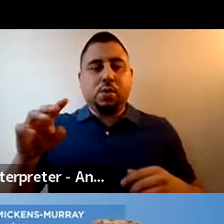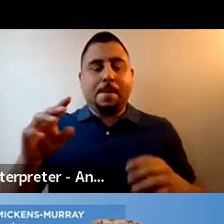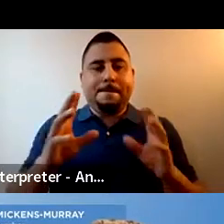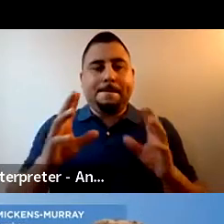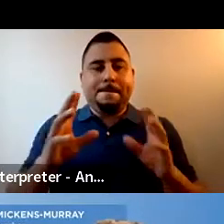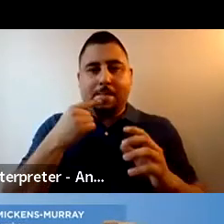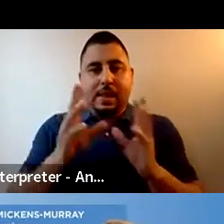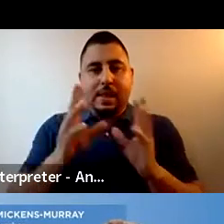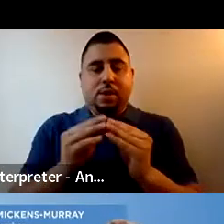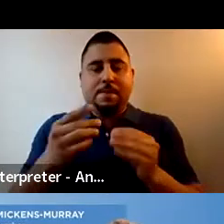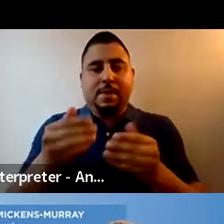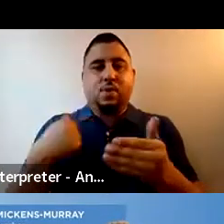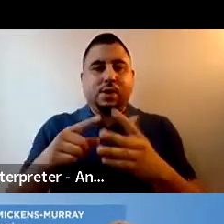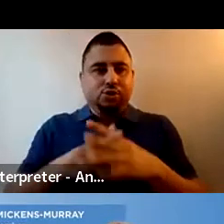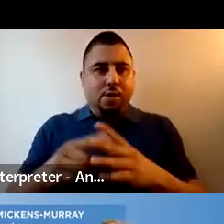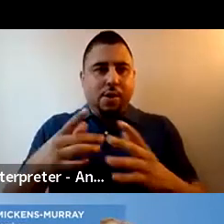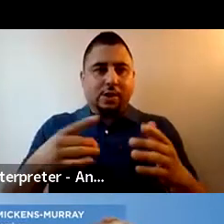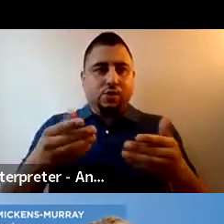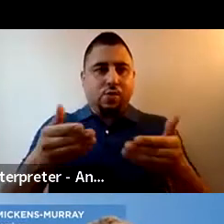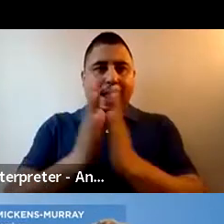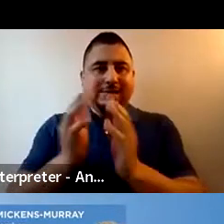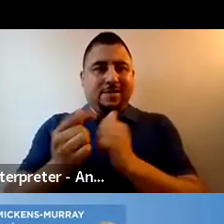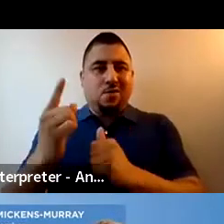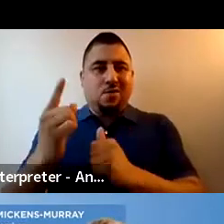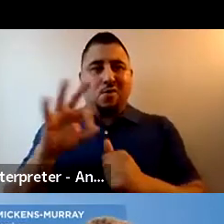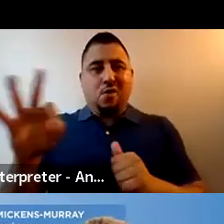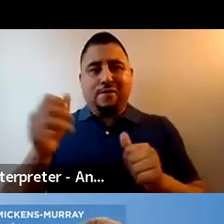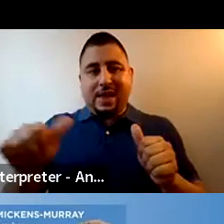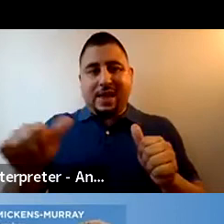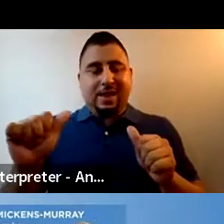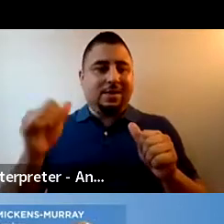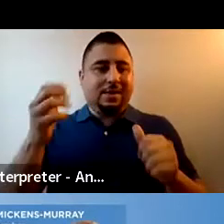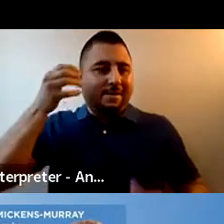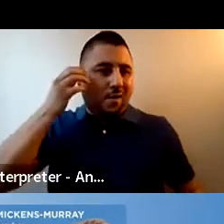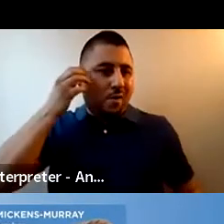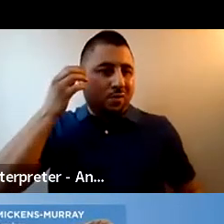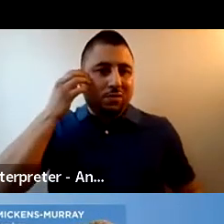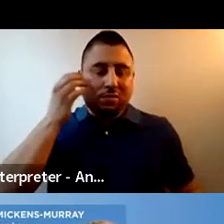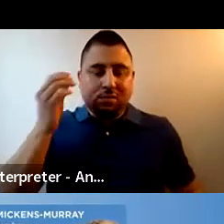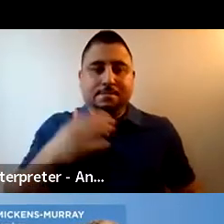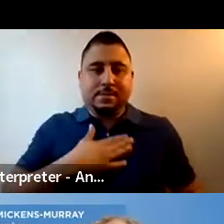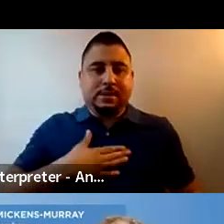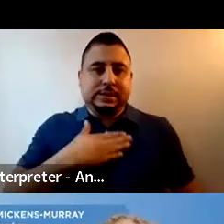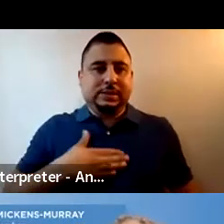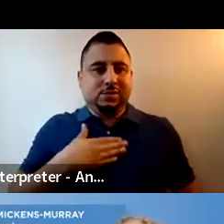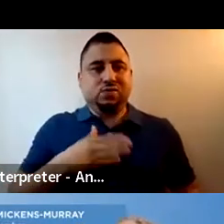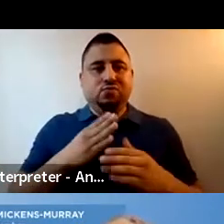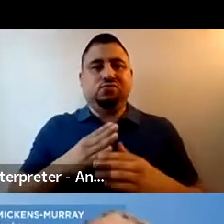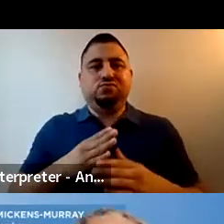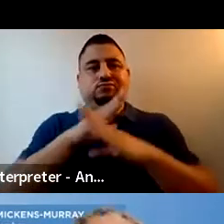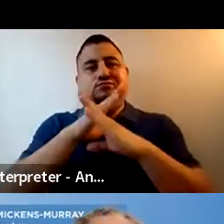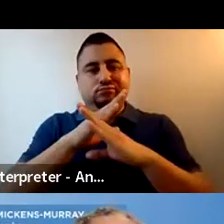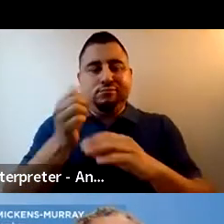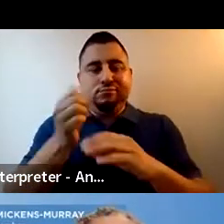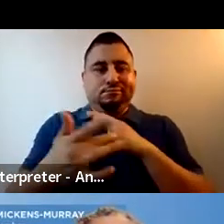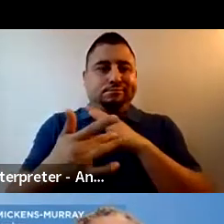Hearing. Before we begin, I would like to ask everyone to turn off any wireless communication devices to avoid technical interference